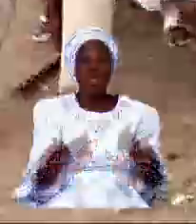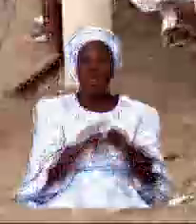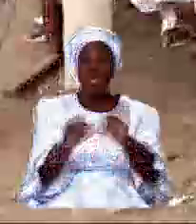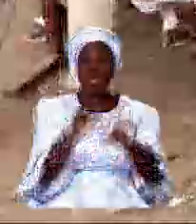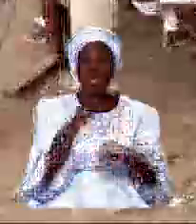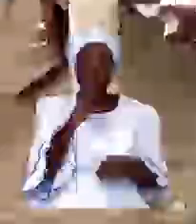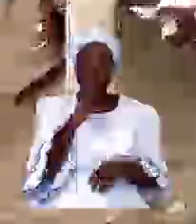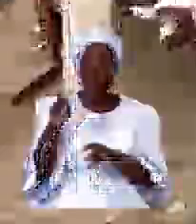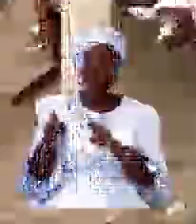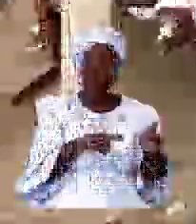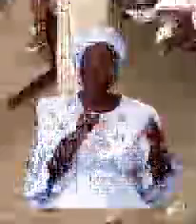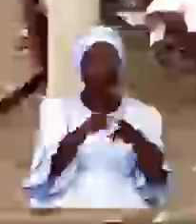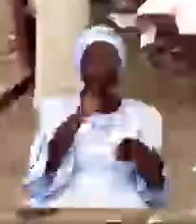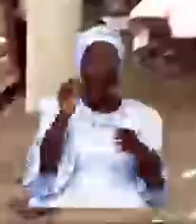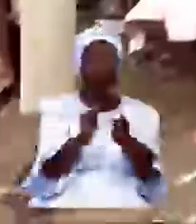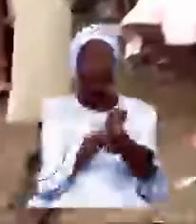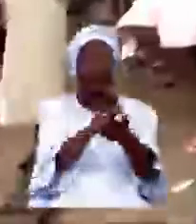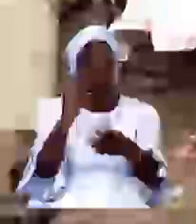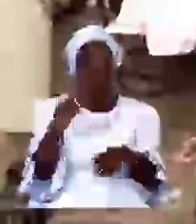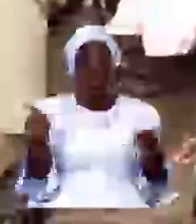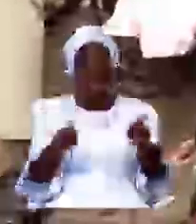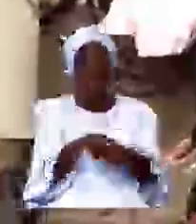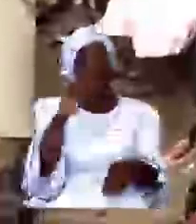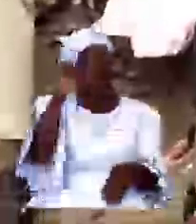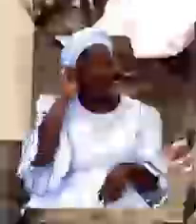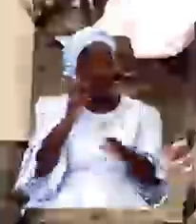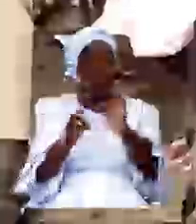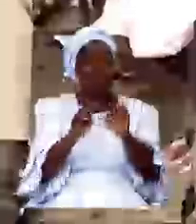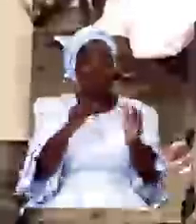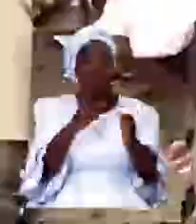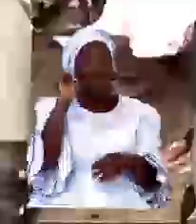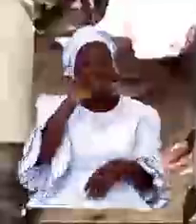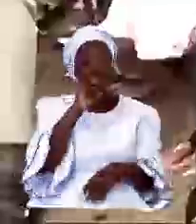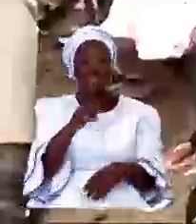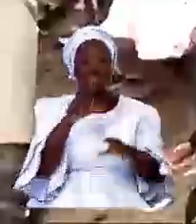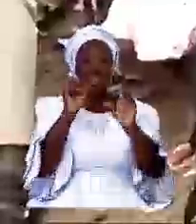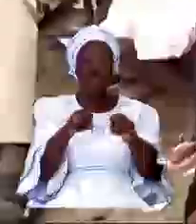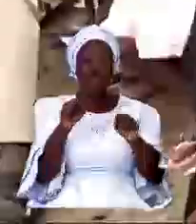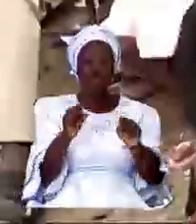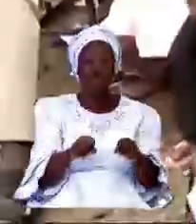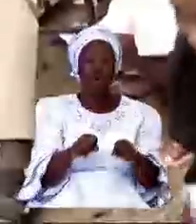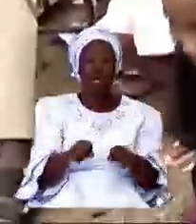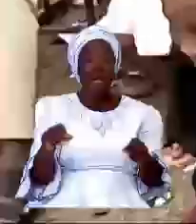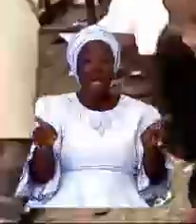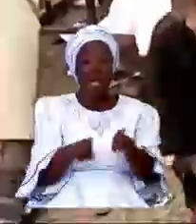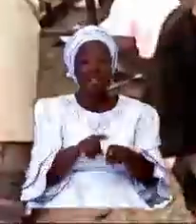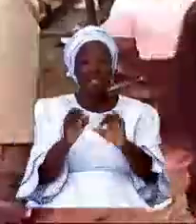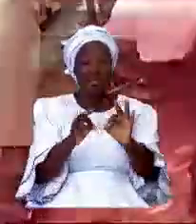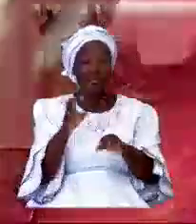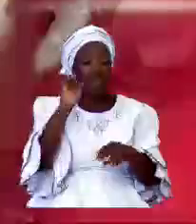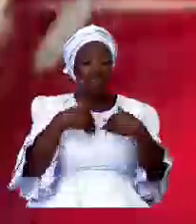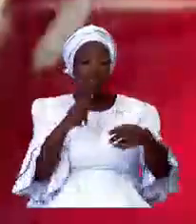oppressor, as if he were ready to destroy, as if he is